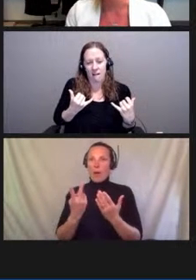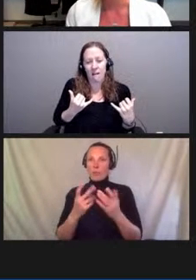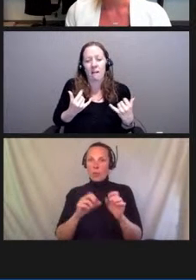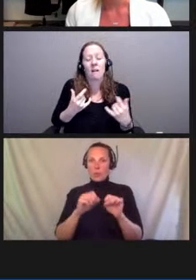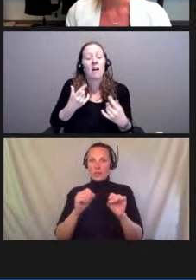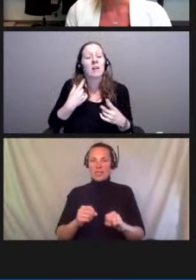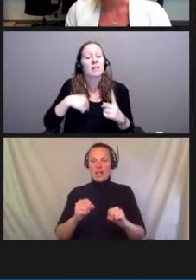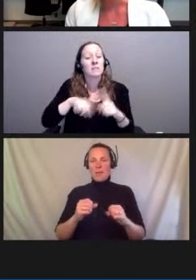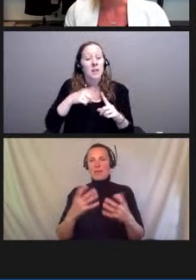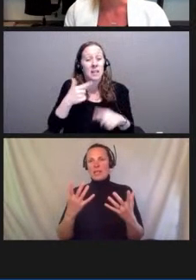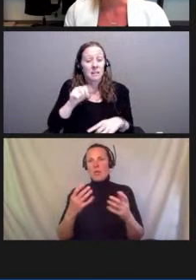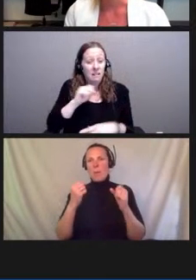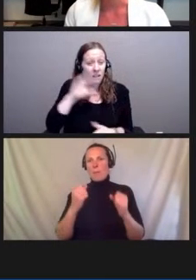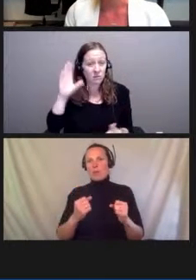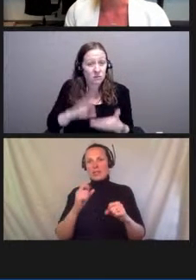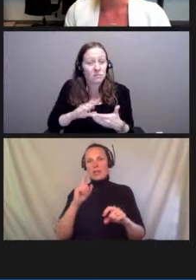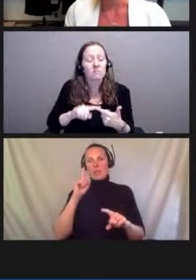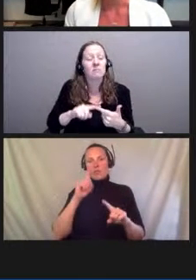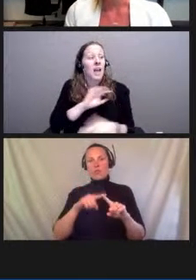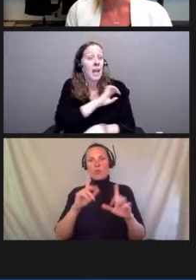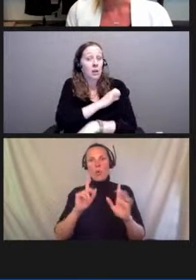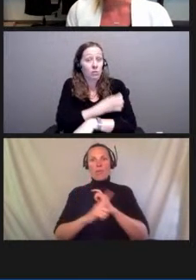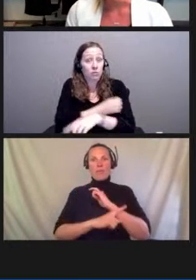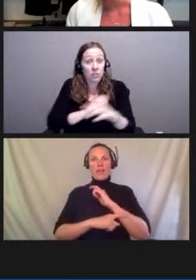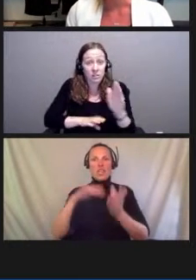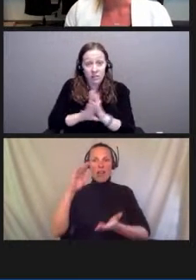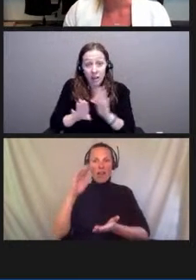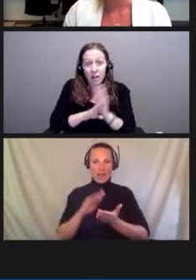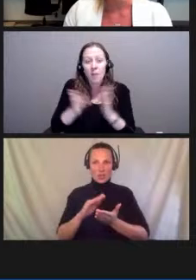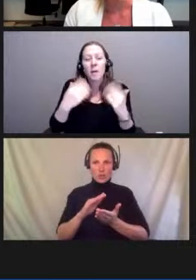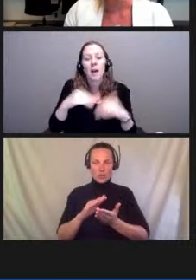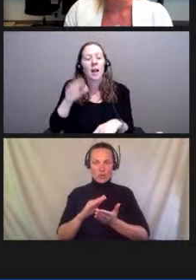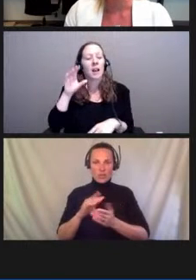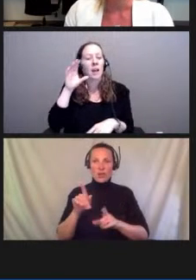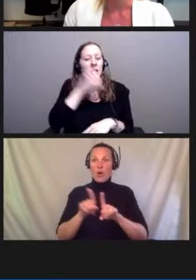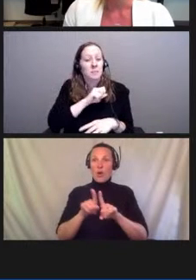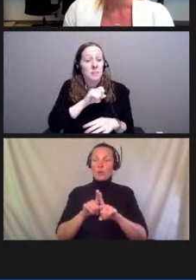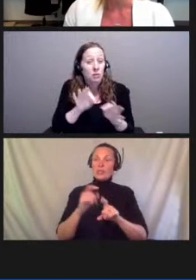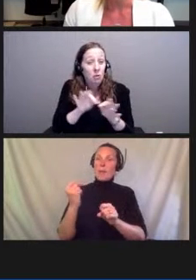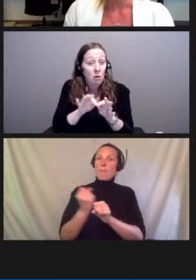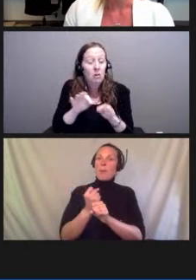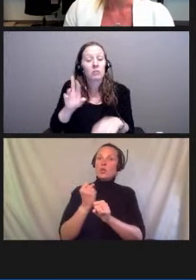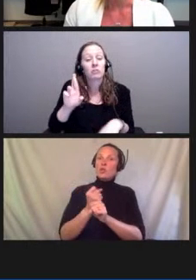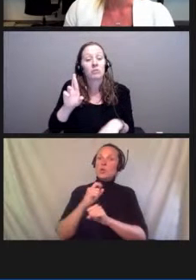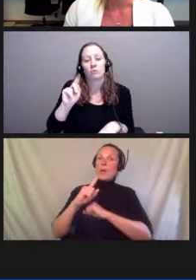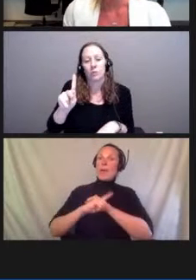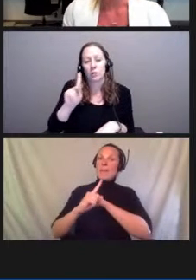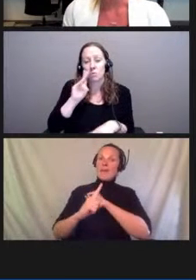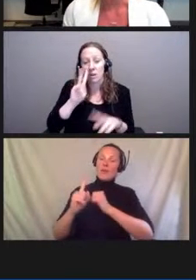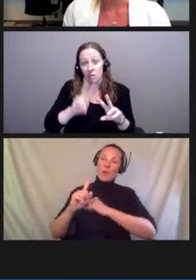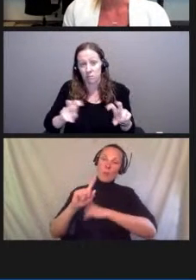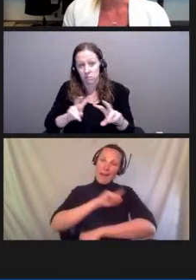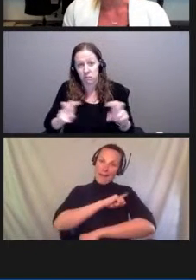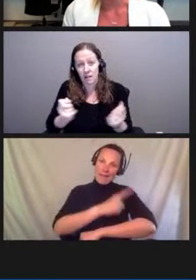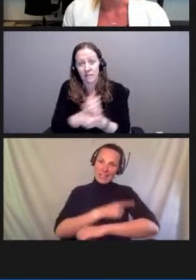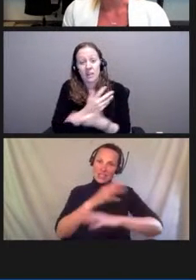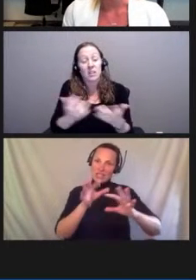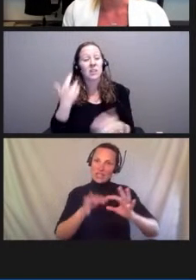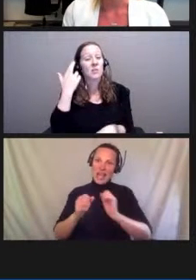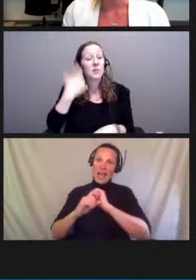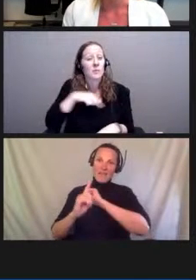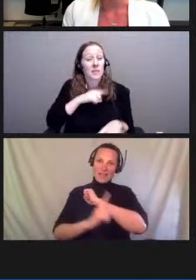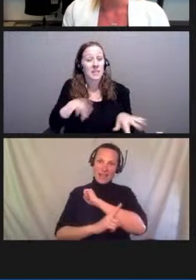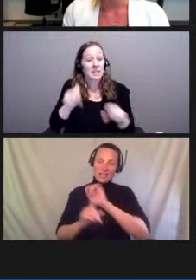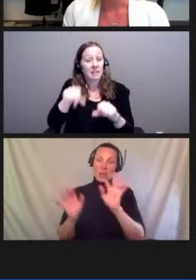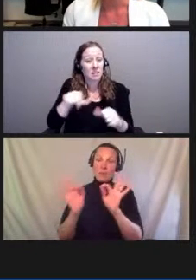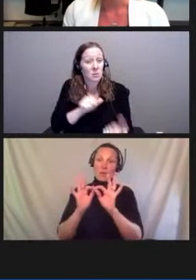potential, energy generating potential, estimated cost, and risk. And the reason why we're taking this approach is